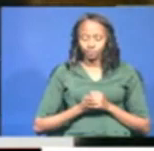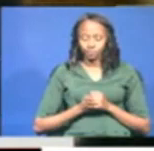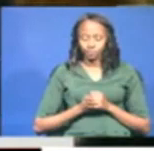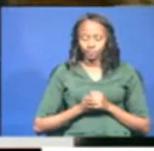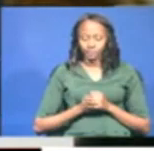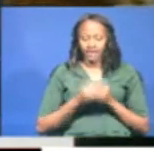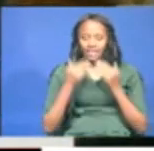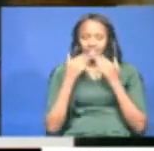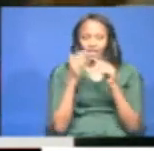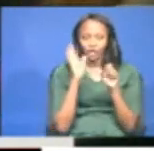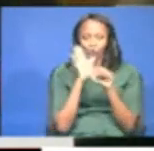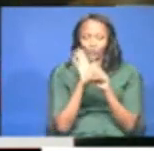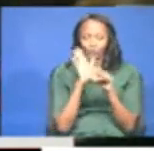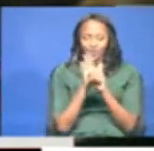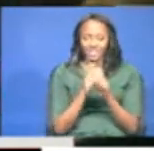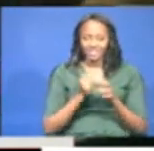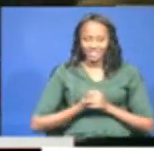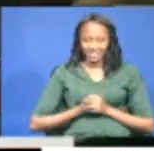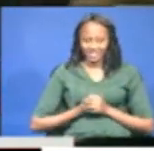much.